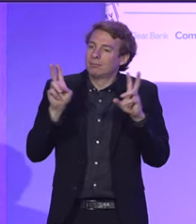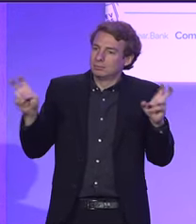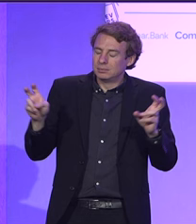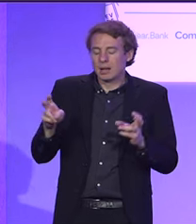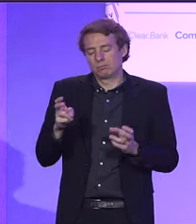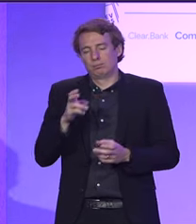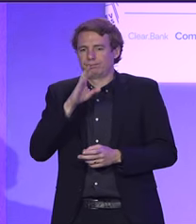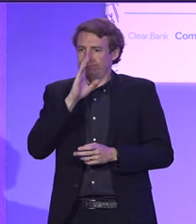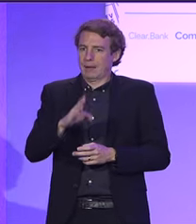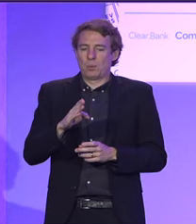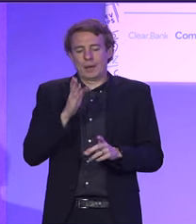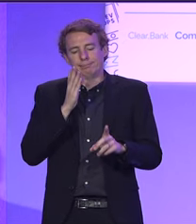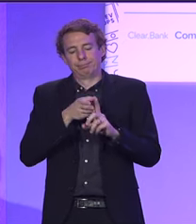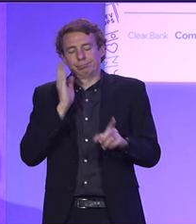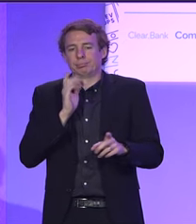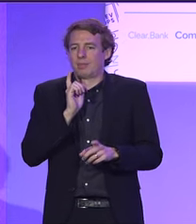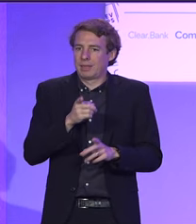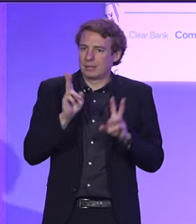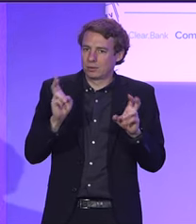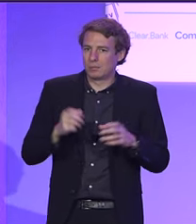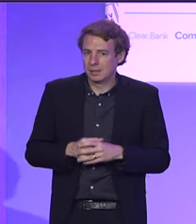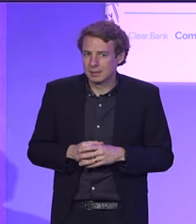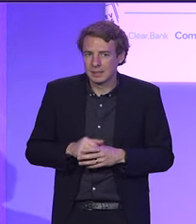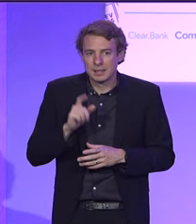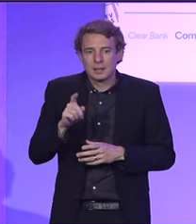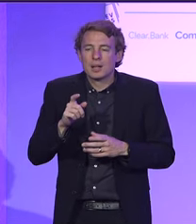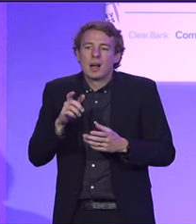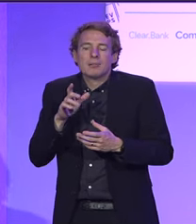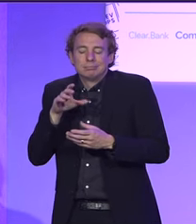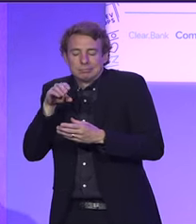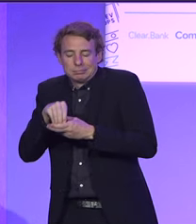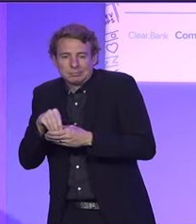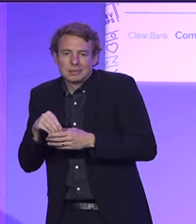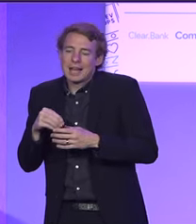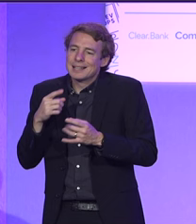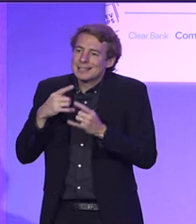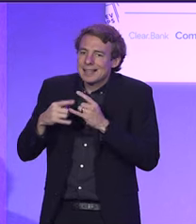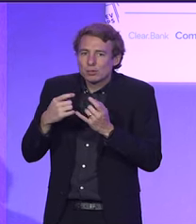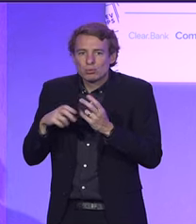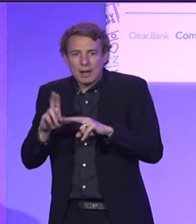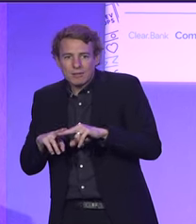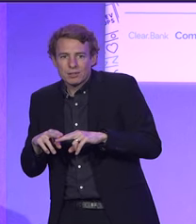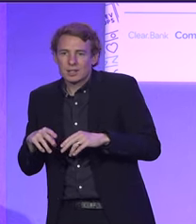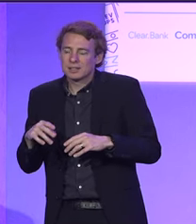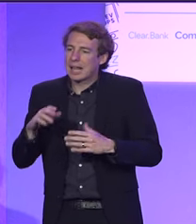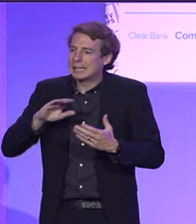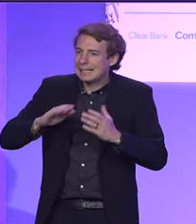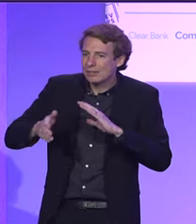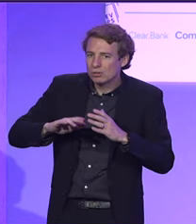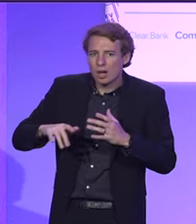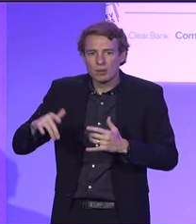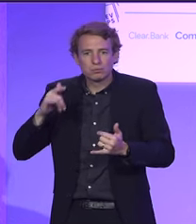about. But do not use sexual references, inappropriate language. We don't want to be called rock stars or ninjas or pirates